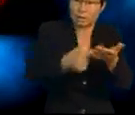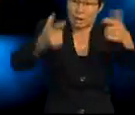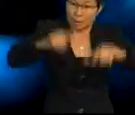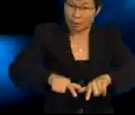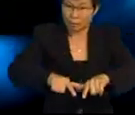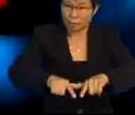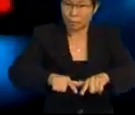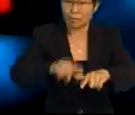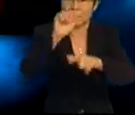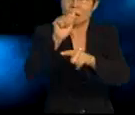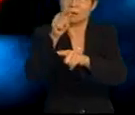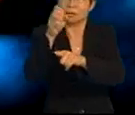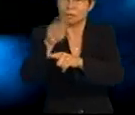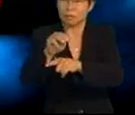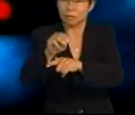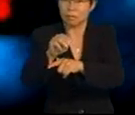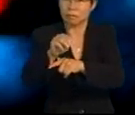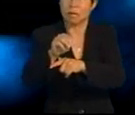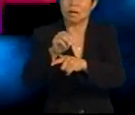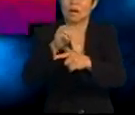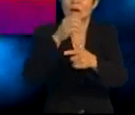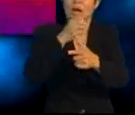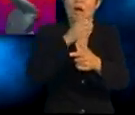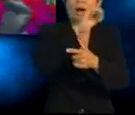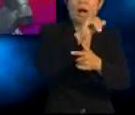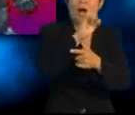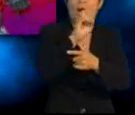occurs, the atom is ionized.